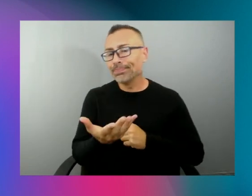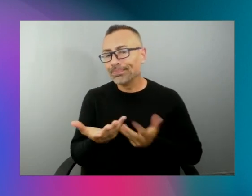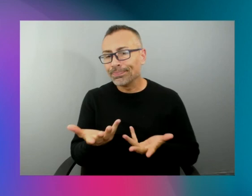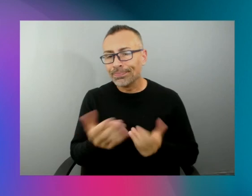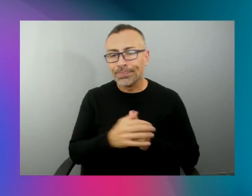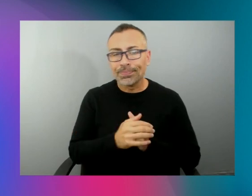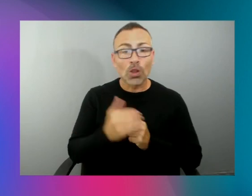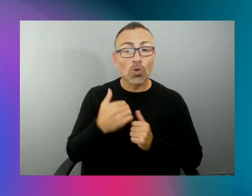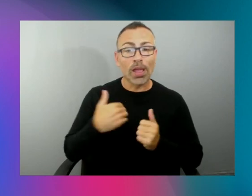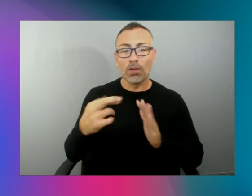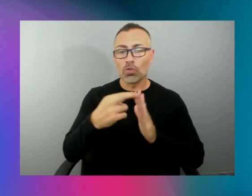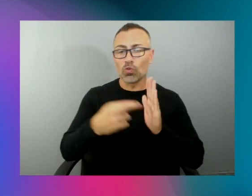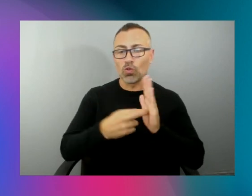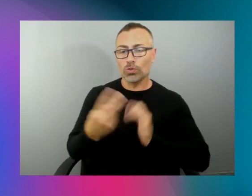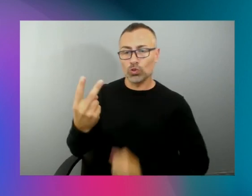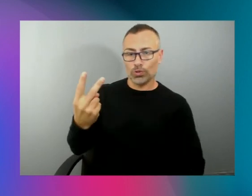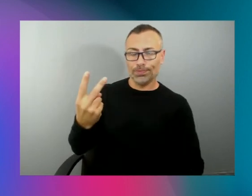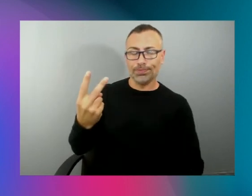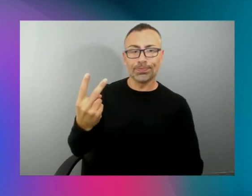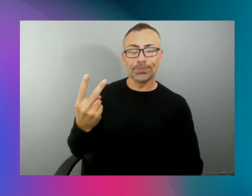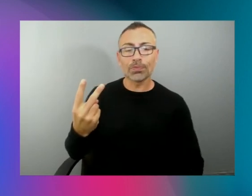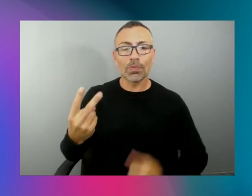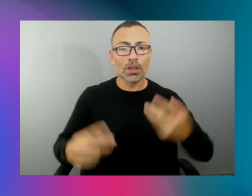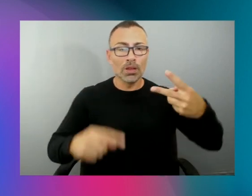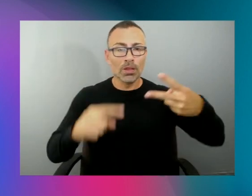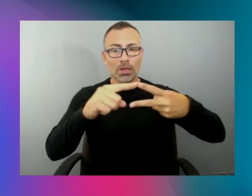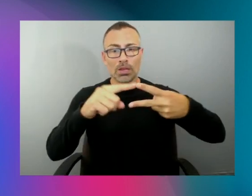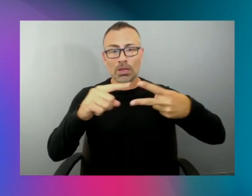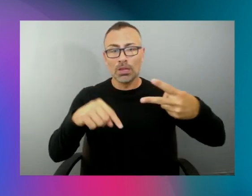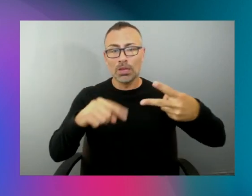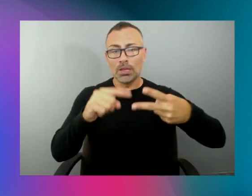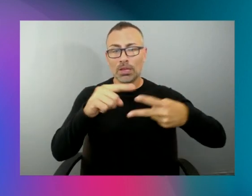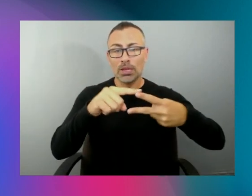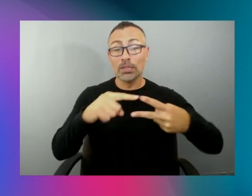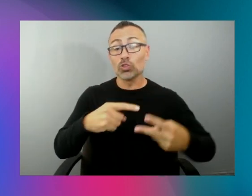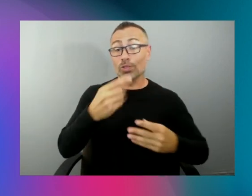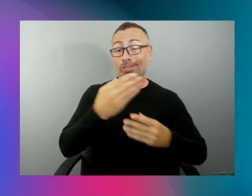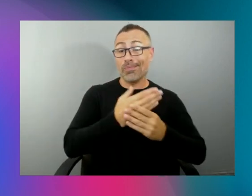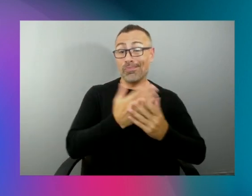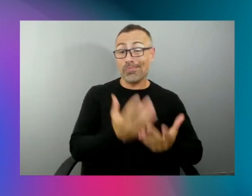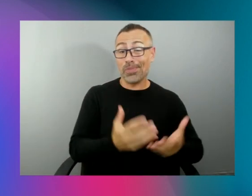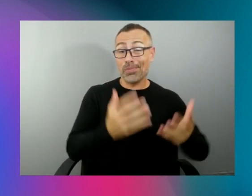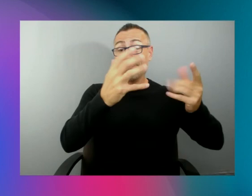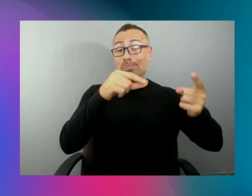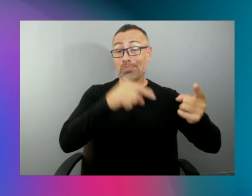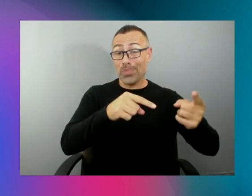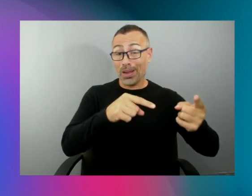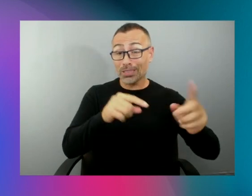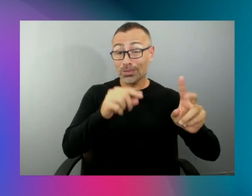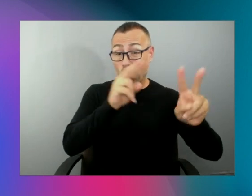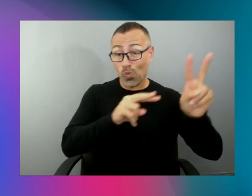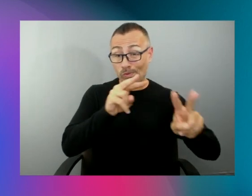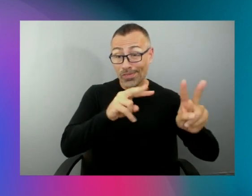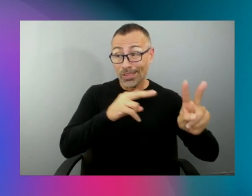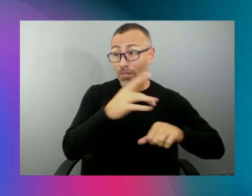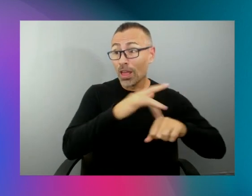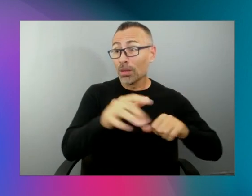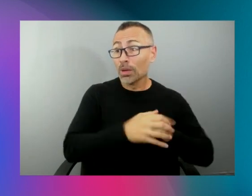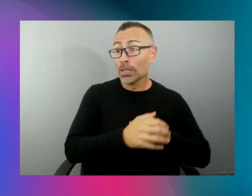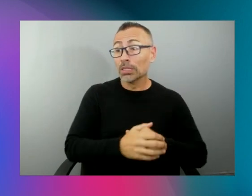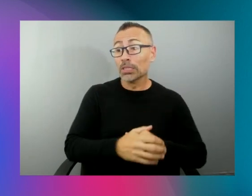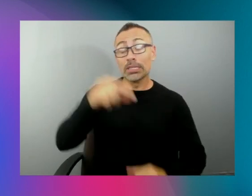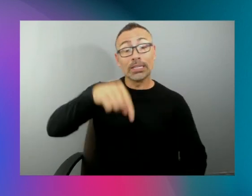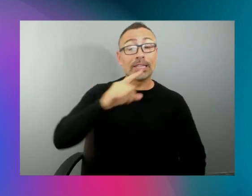rules, right? Within the two rules, this is bucket versioning is also enabled. If you look at here, manage remediation, this is automatic